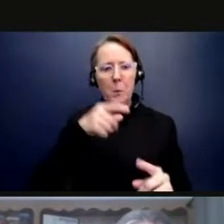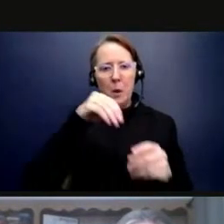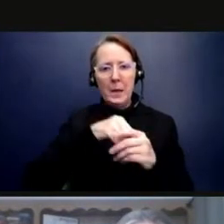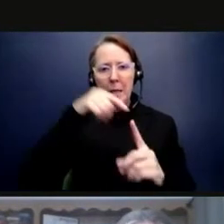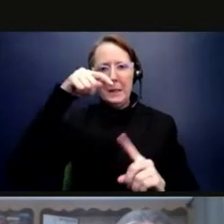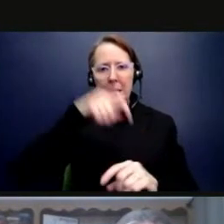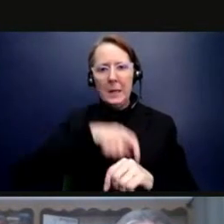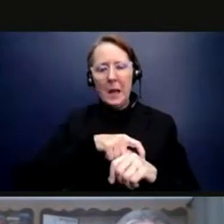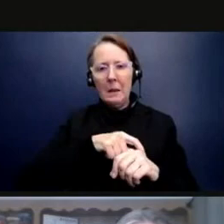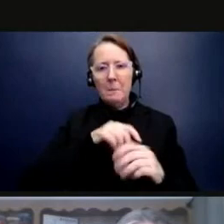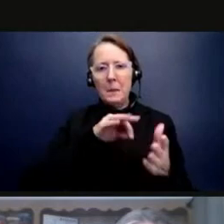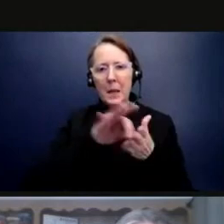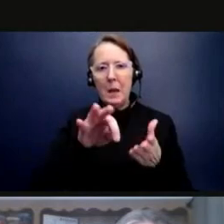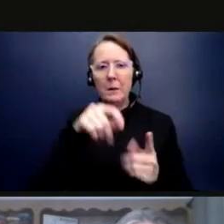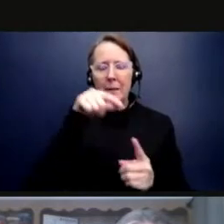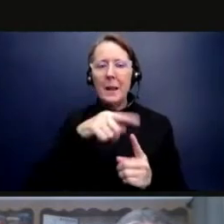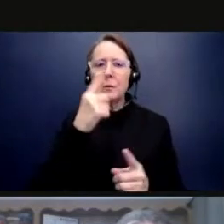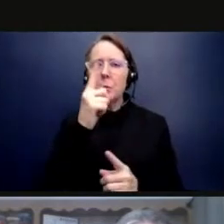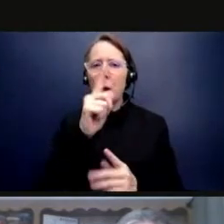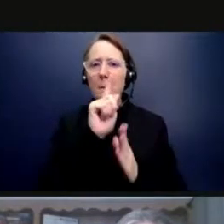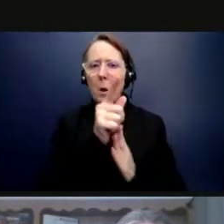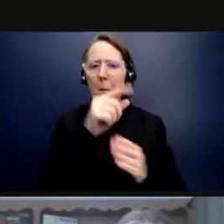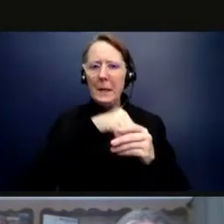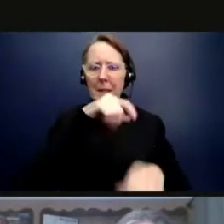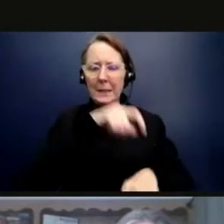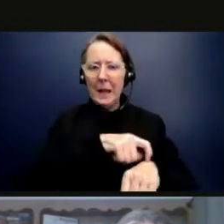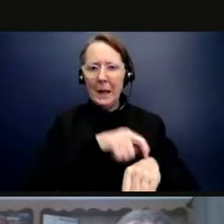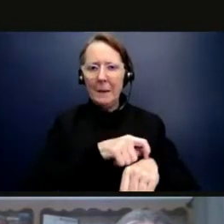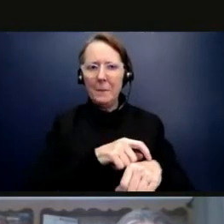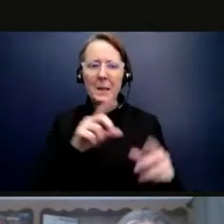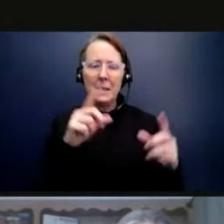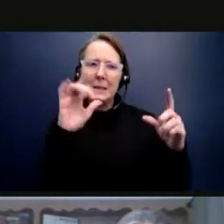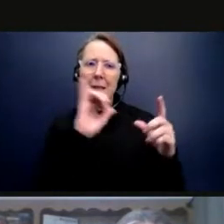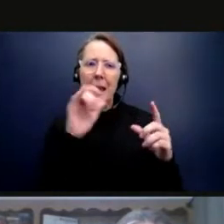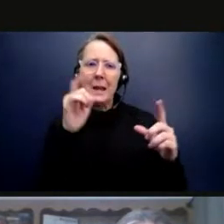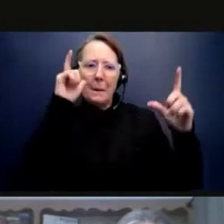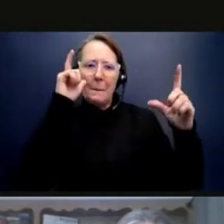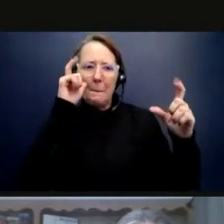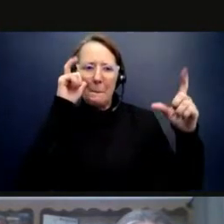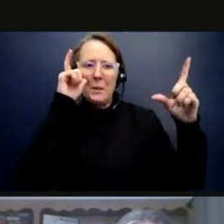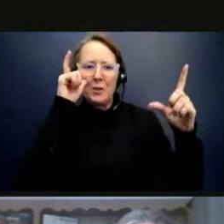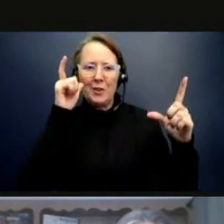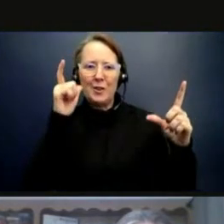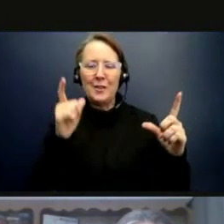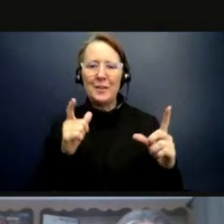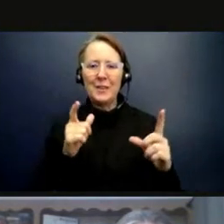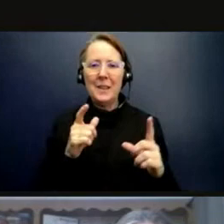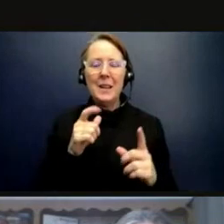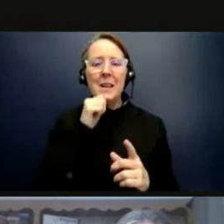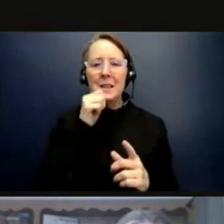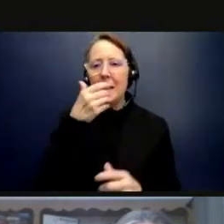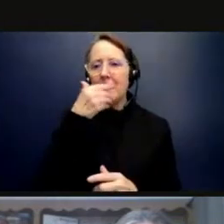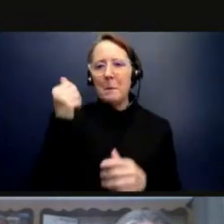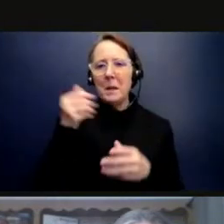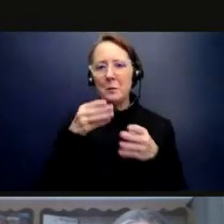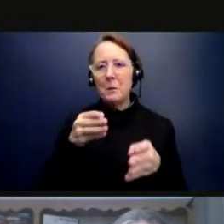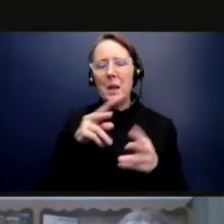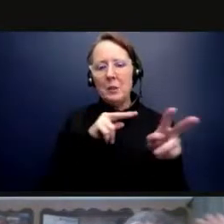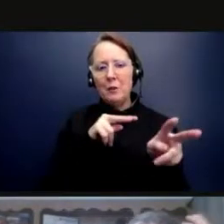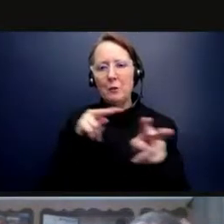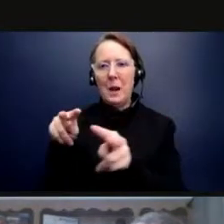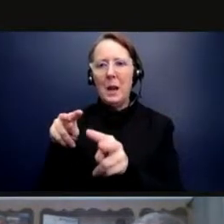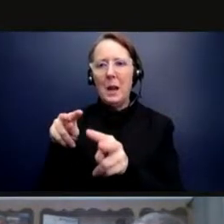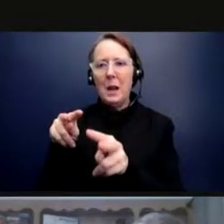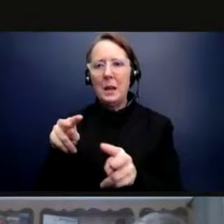a point in time. Okay, it's literally a snapshot. It's not the best way to track the